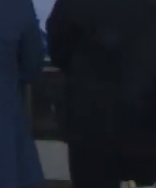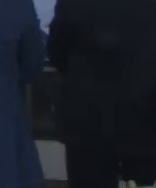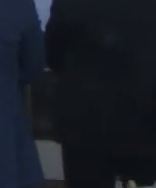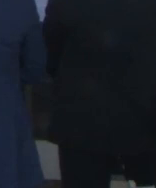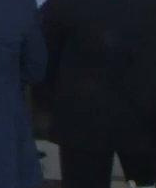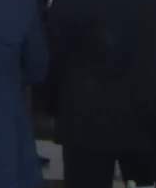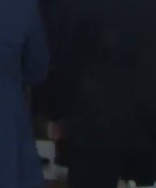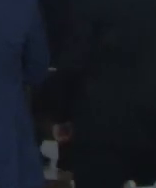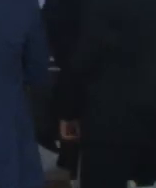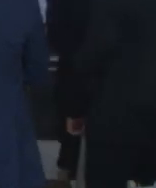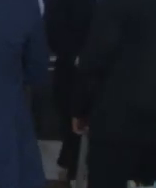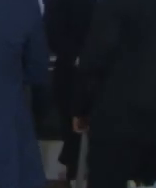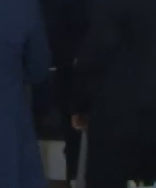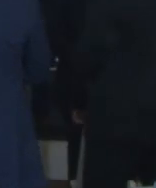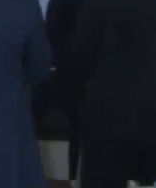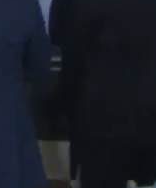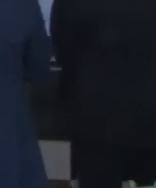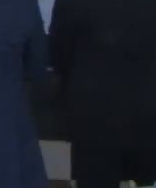are.